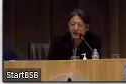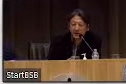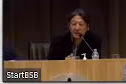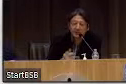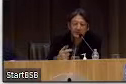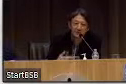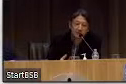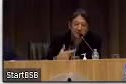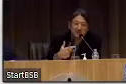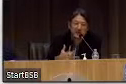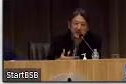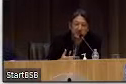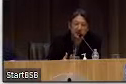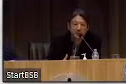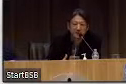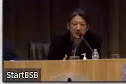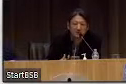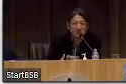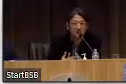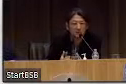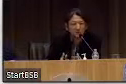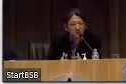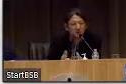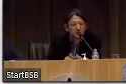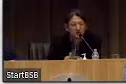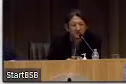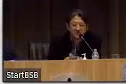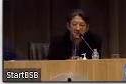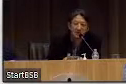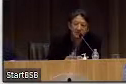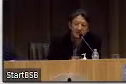more beds in this